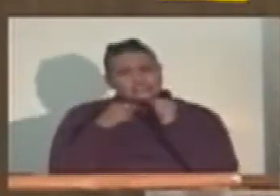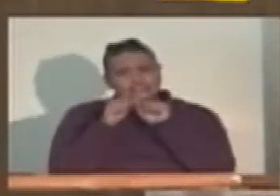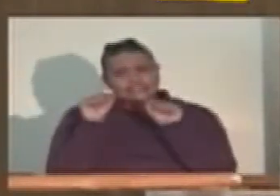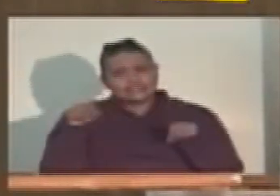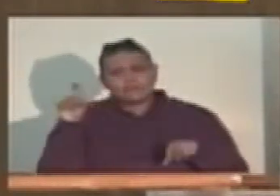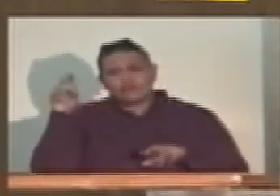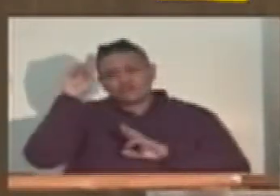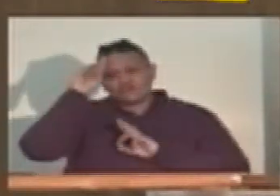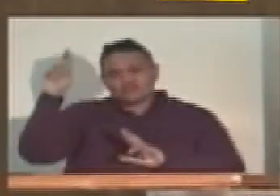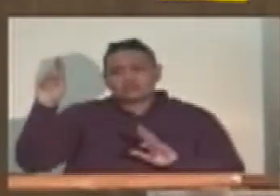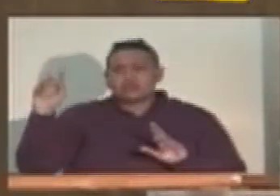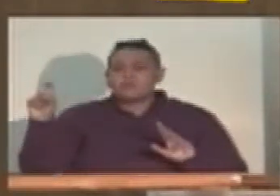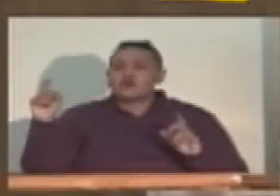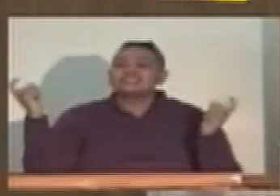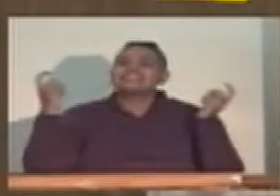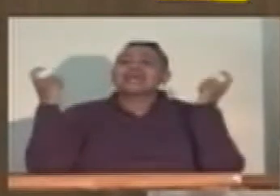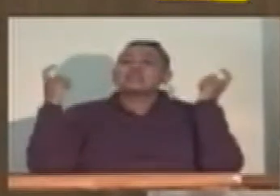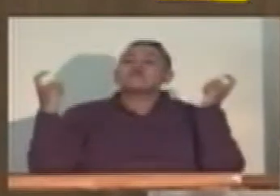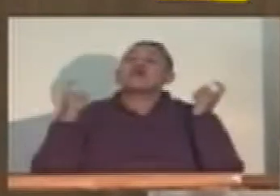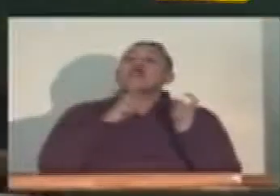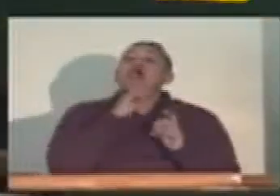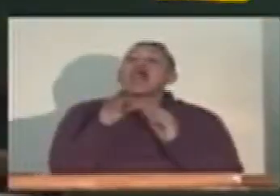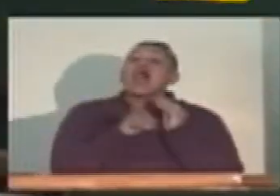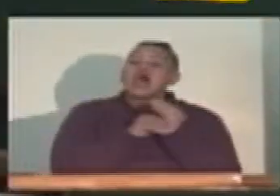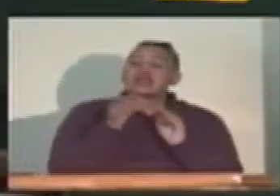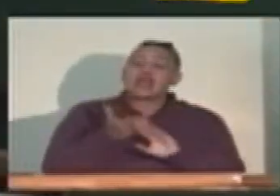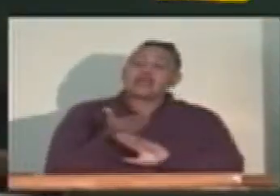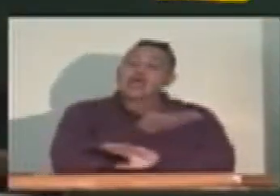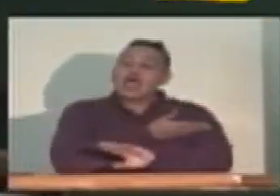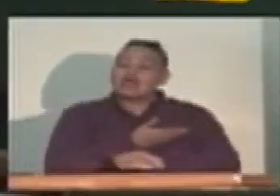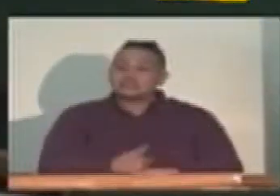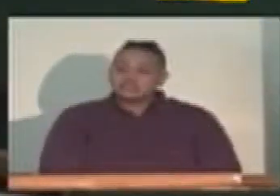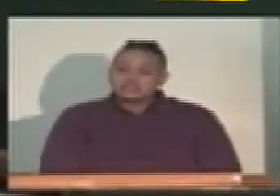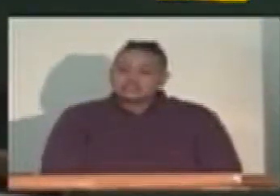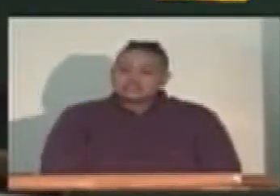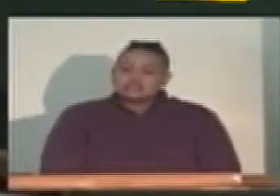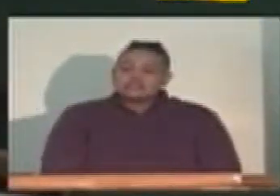respected, yes, celebrated, and enhanced.